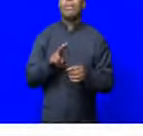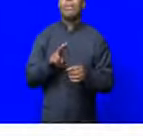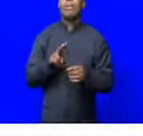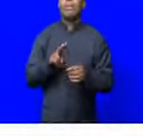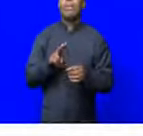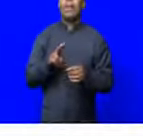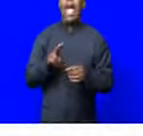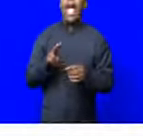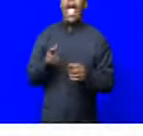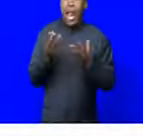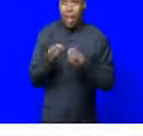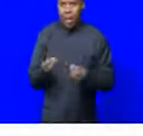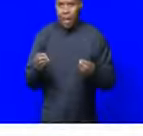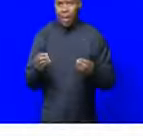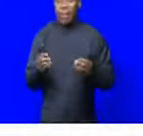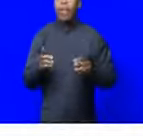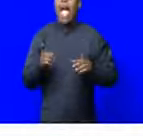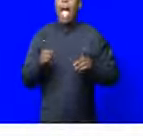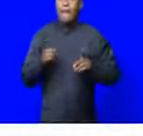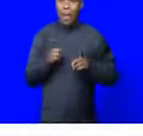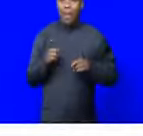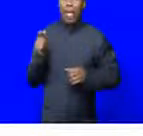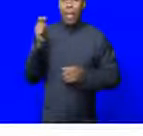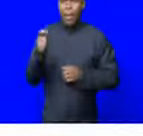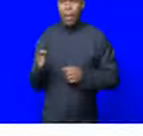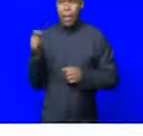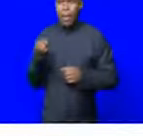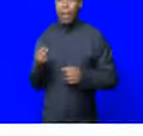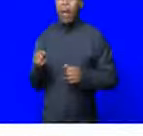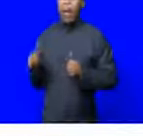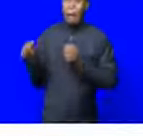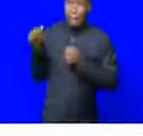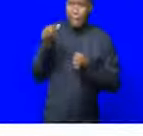to return to Lulaleni with the reed.